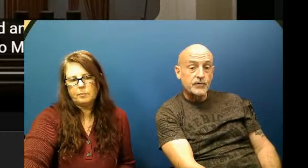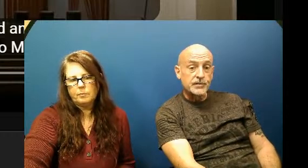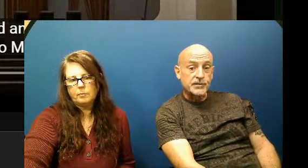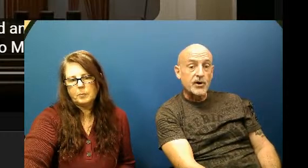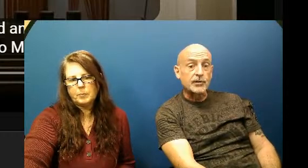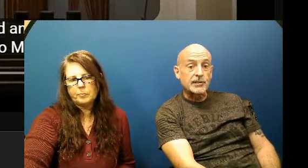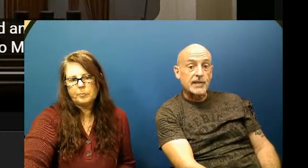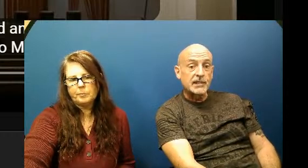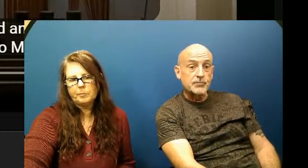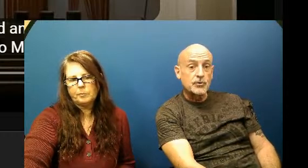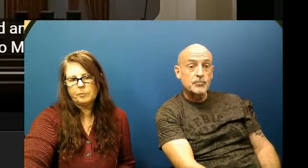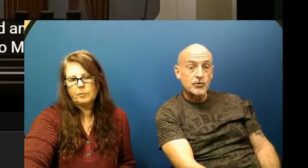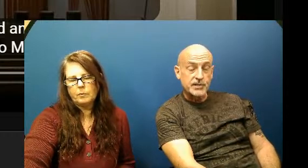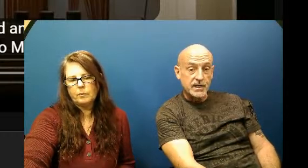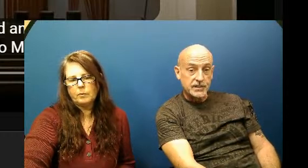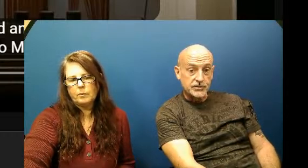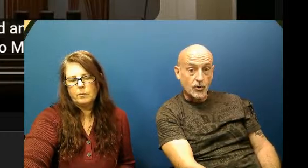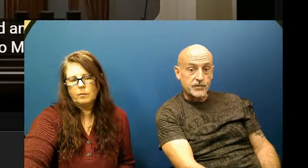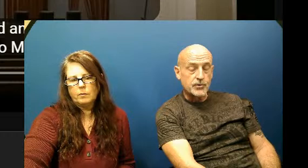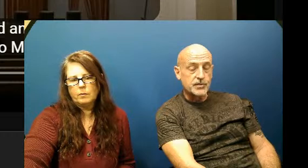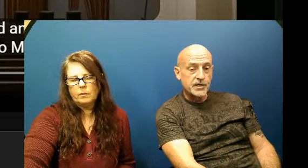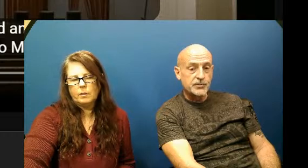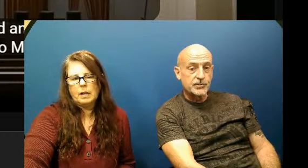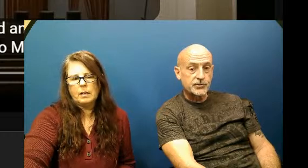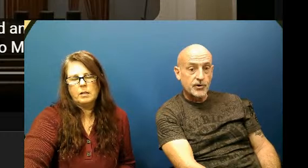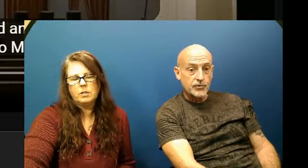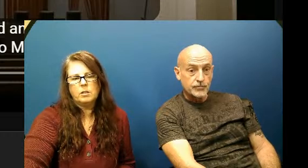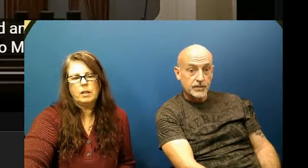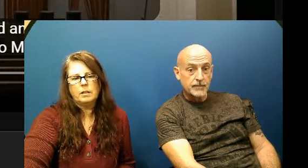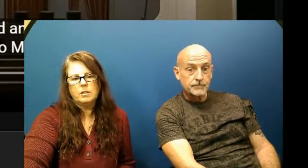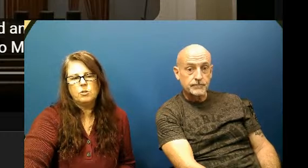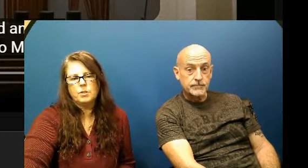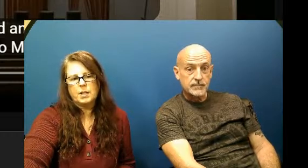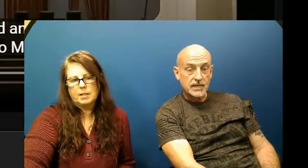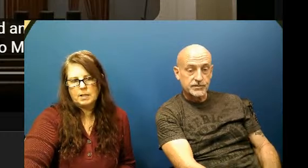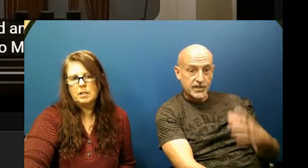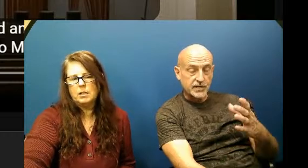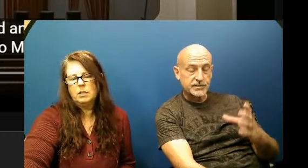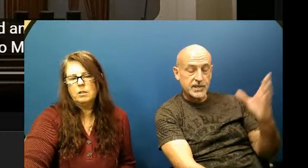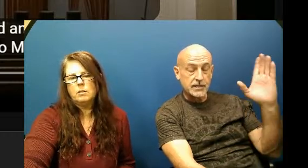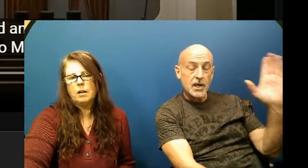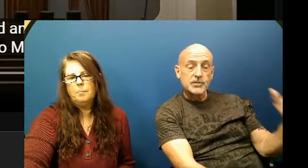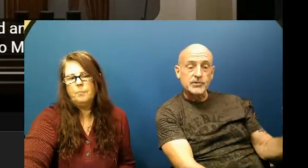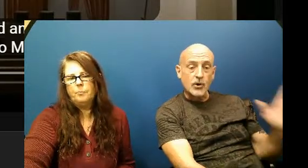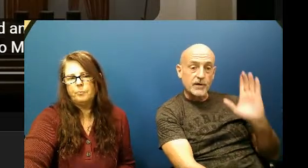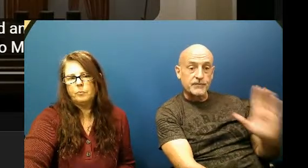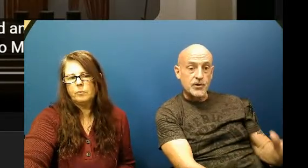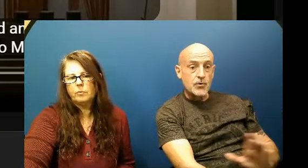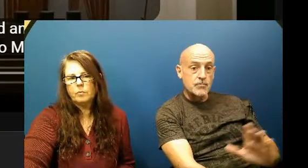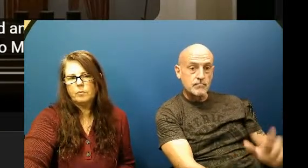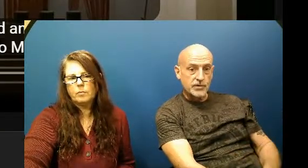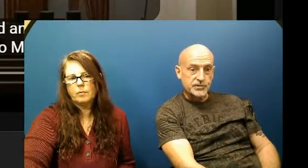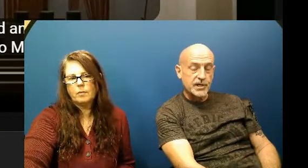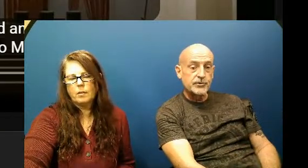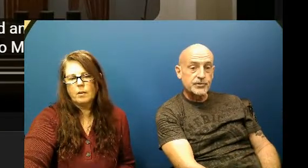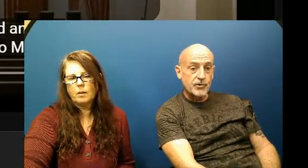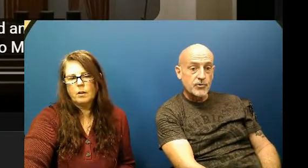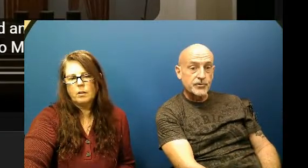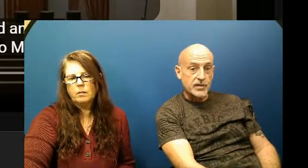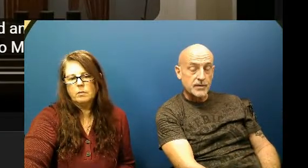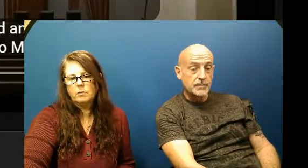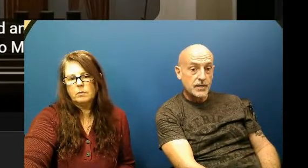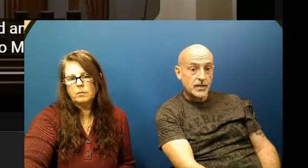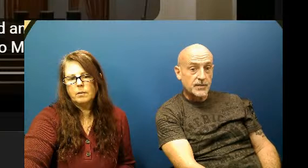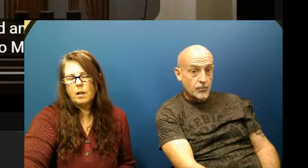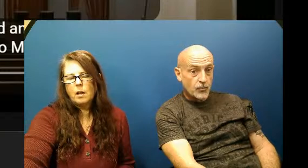of proving that they are likely to proceed. So if you continue to likely to succeed. Yeah. So if you continue to screw